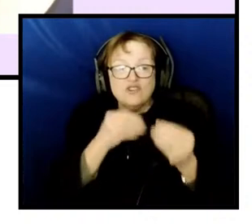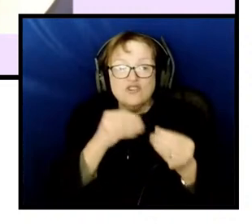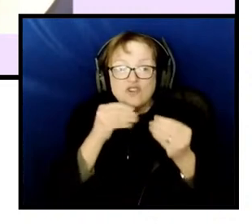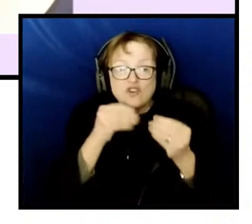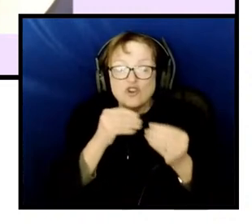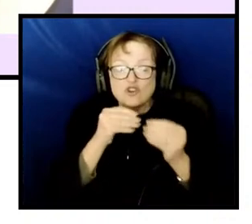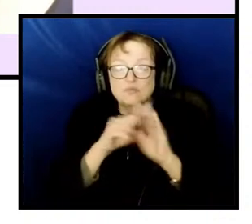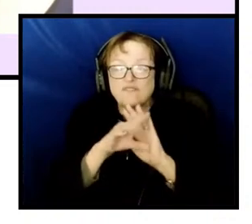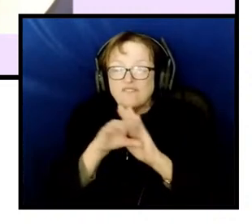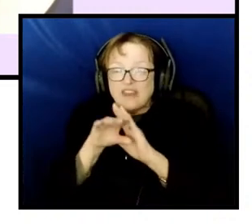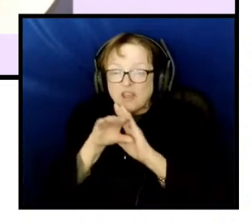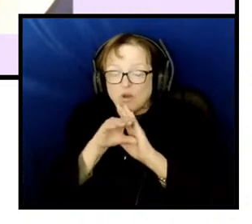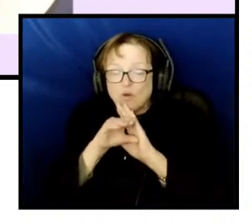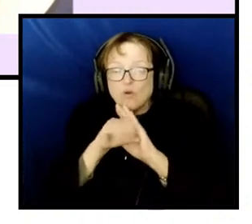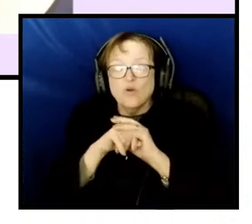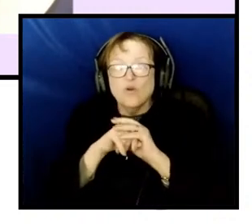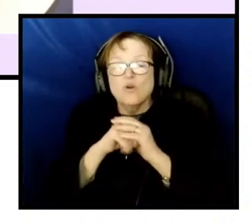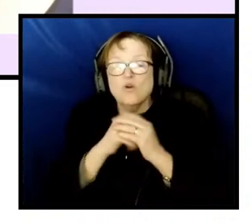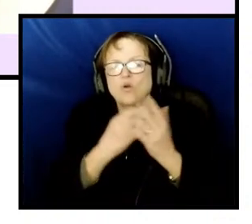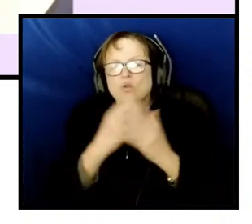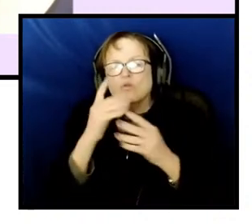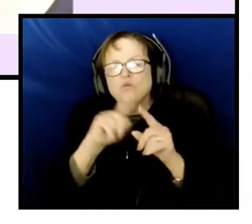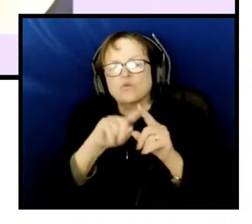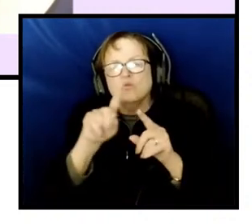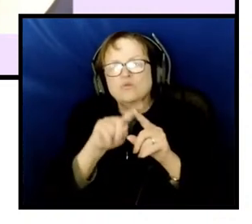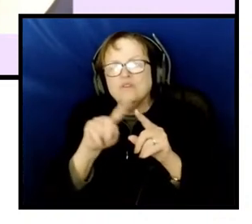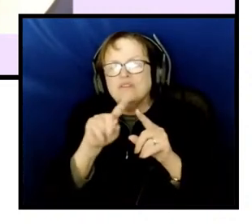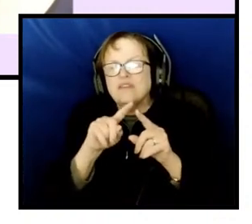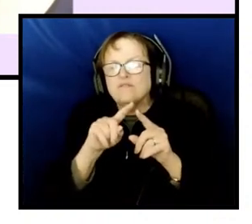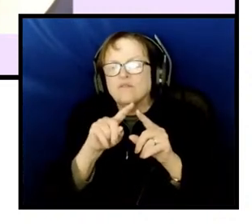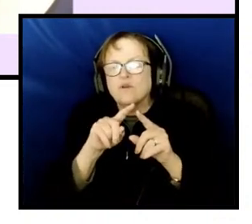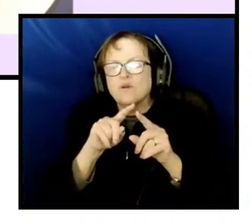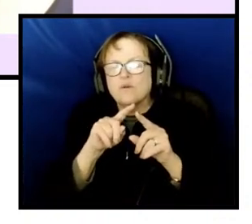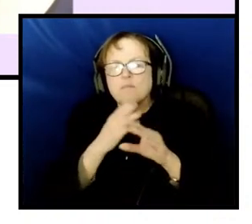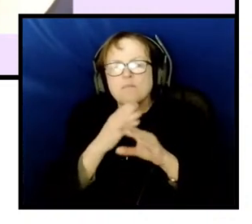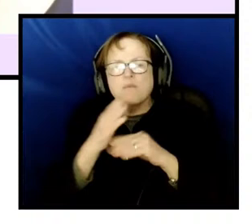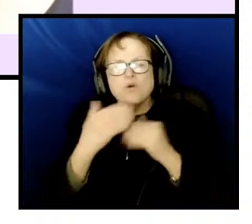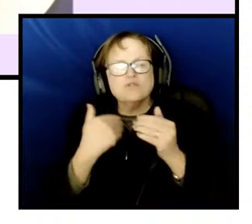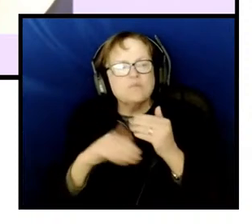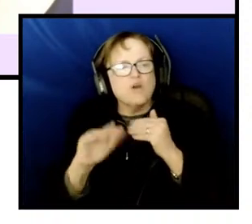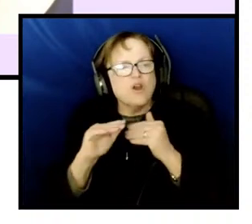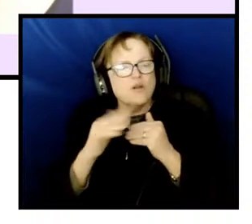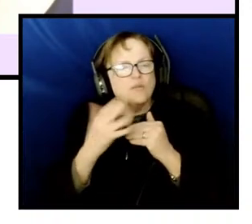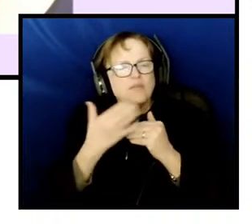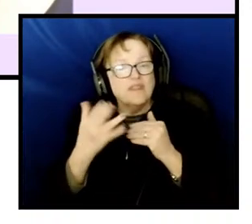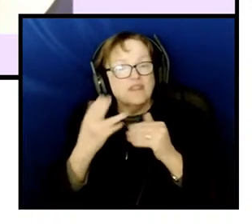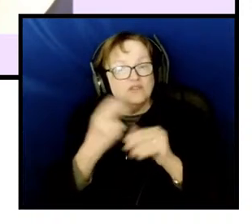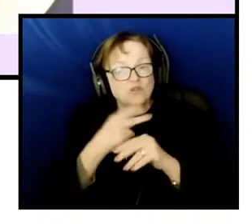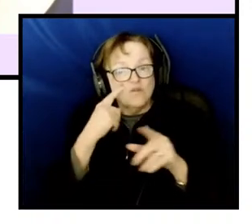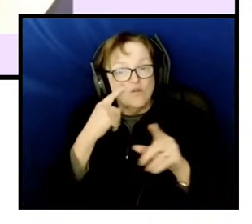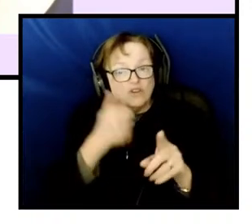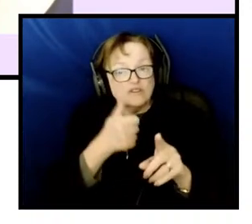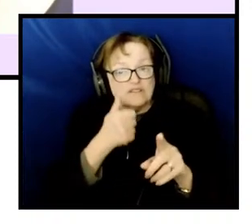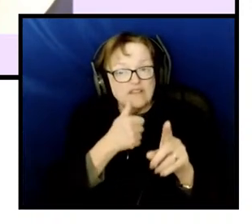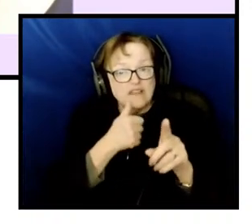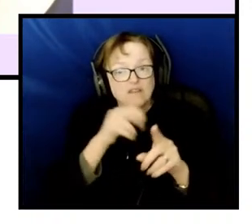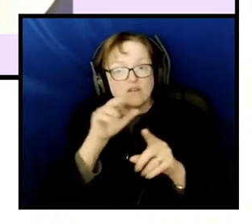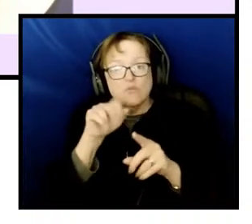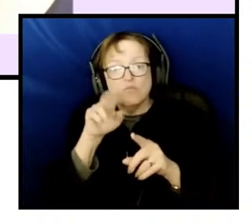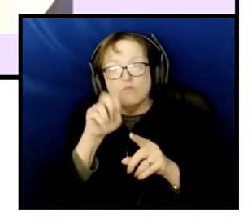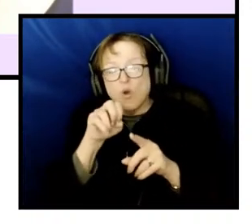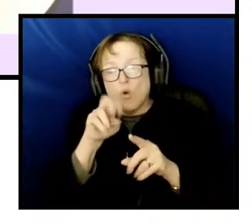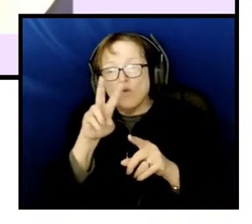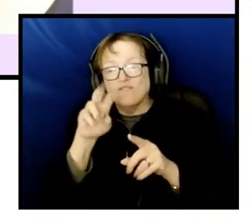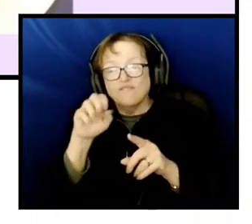videos that walk through different postpartum goodies that you can use for yourself. One being bone and veggie